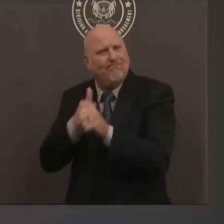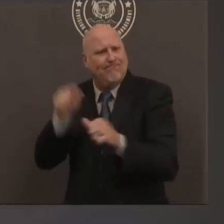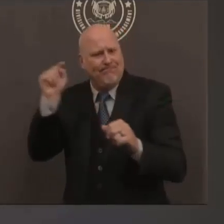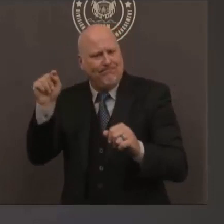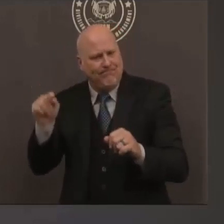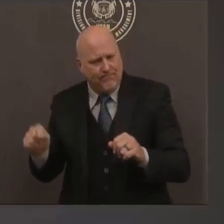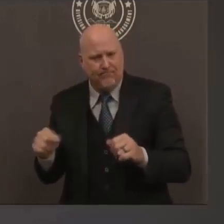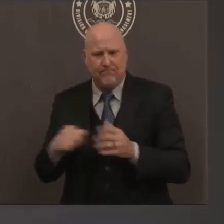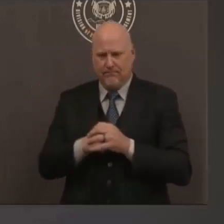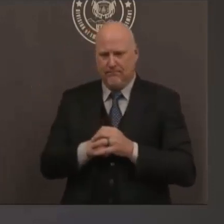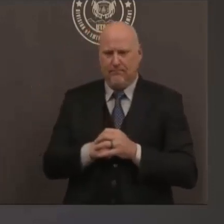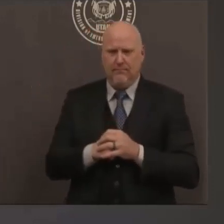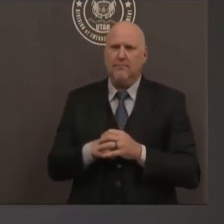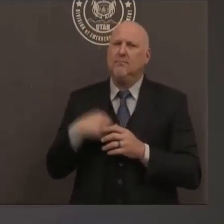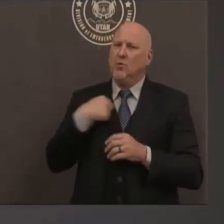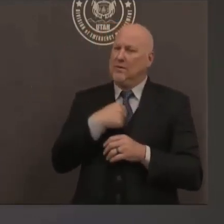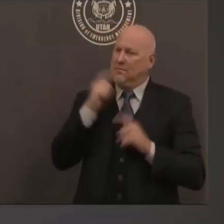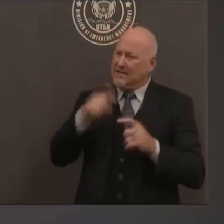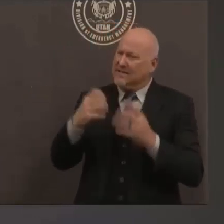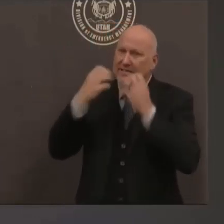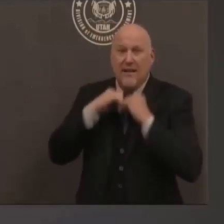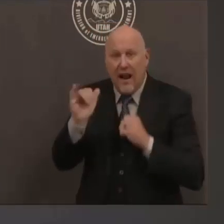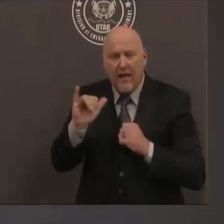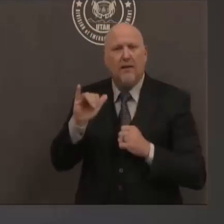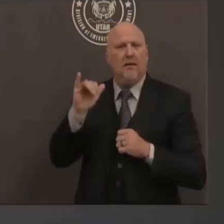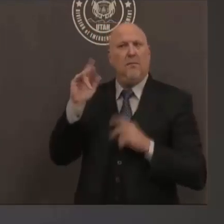60, 65 years of age and older,